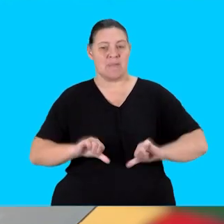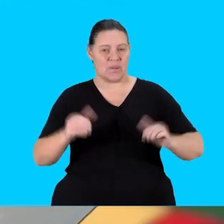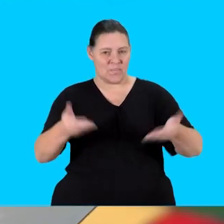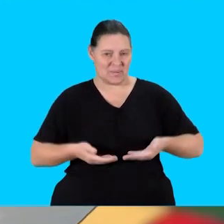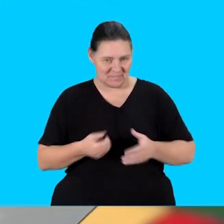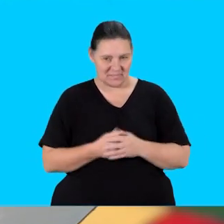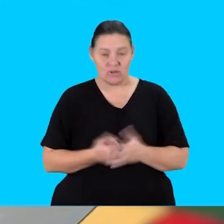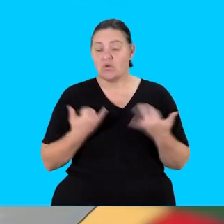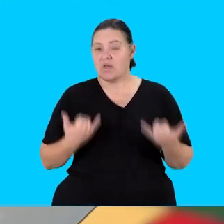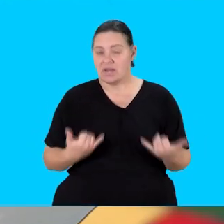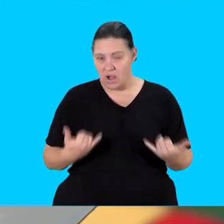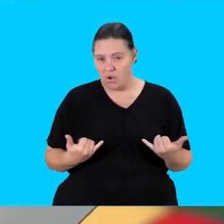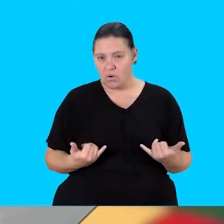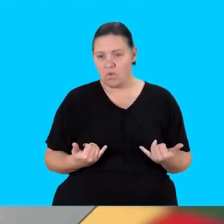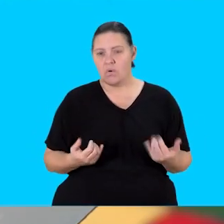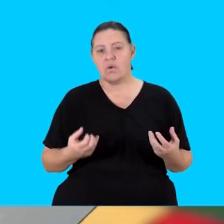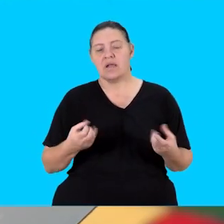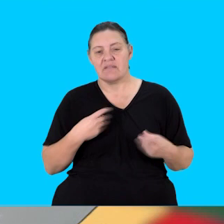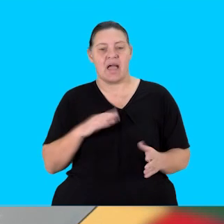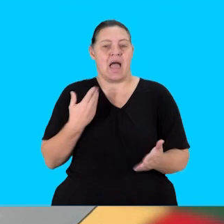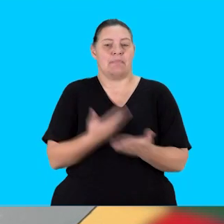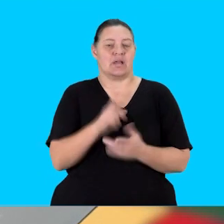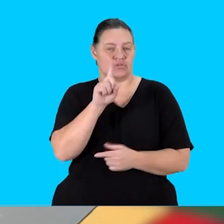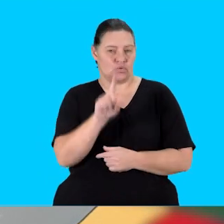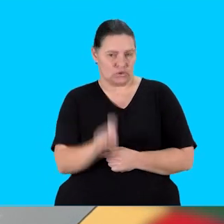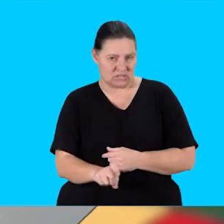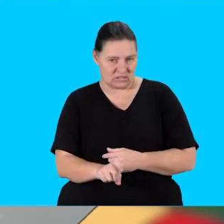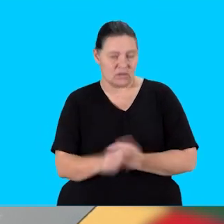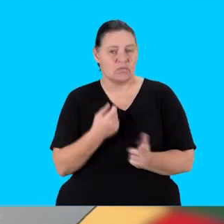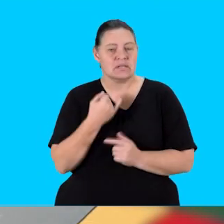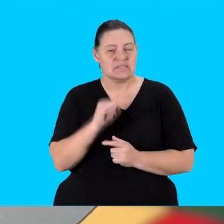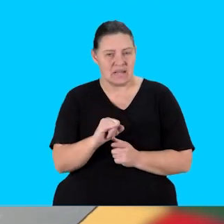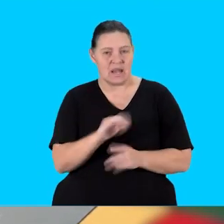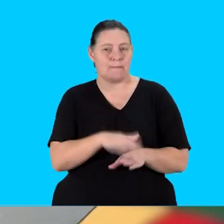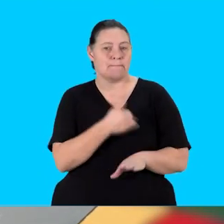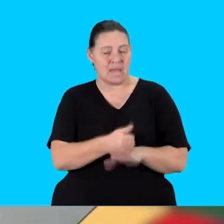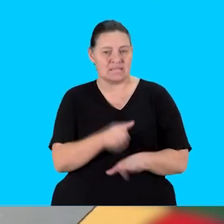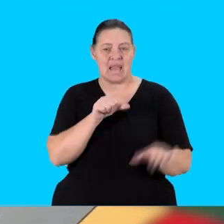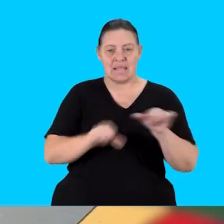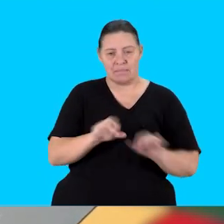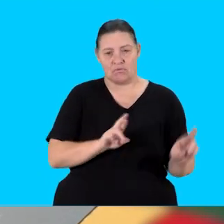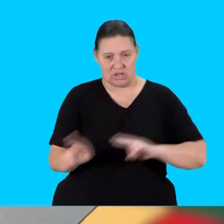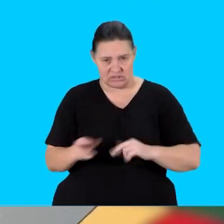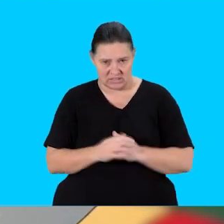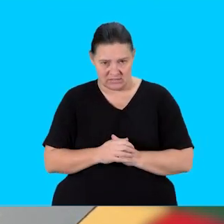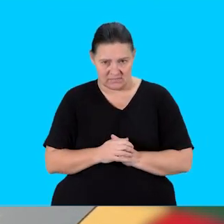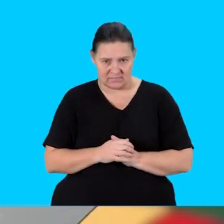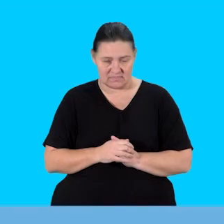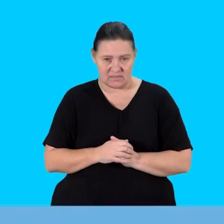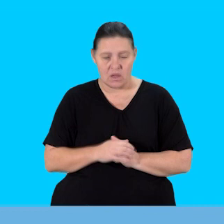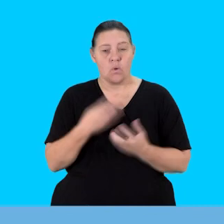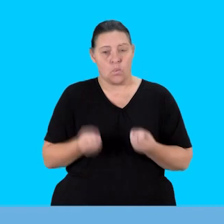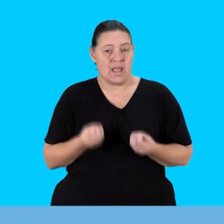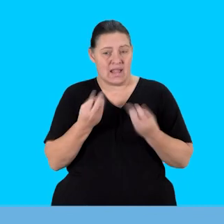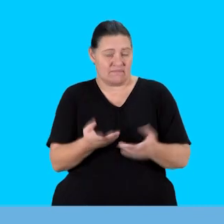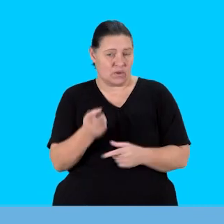Welcome back from an ad break. So now we're going to move on to our application questions, and remember they are still based on chemical reactions.